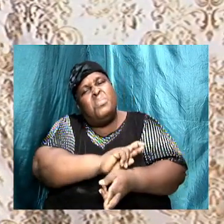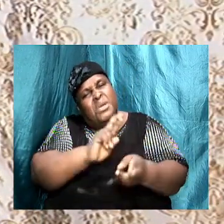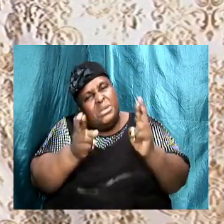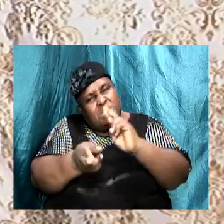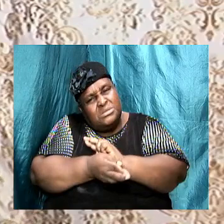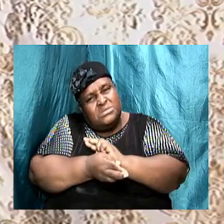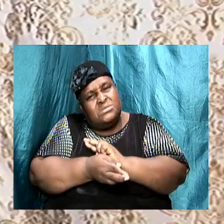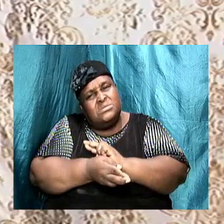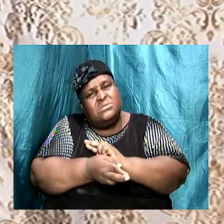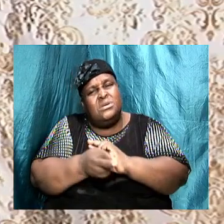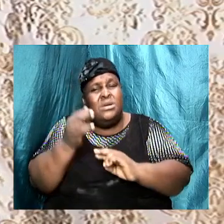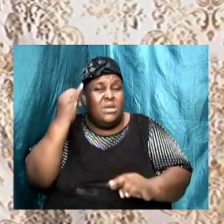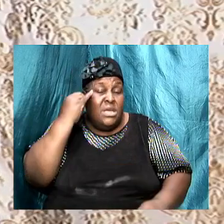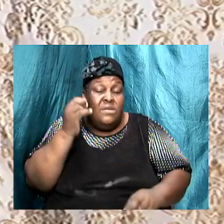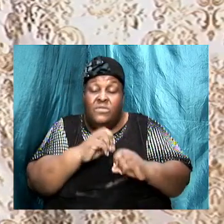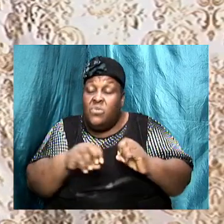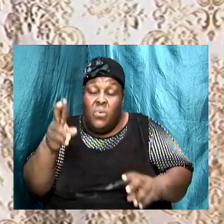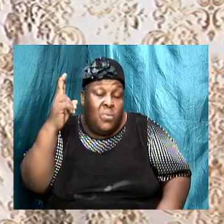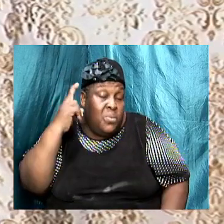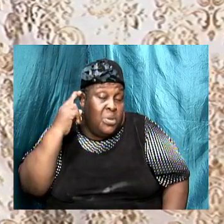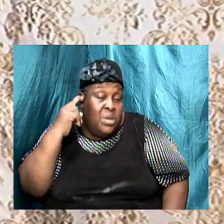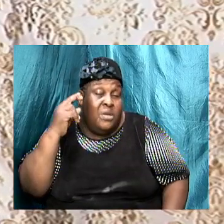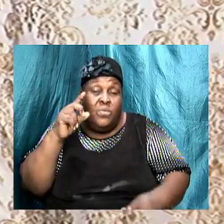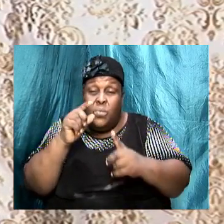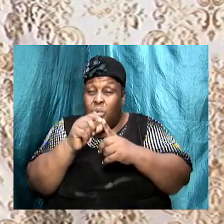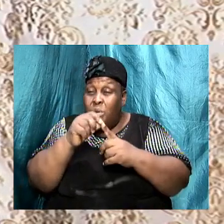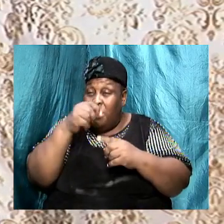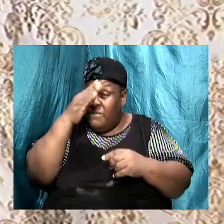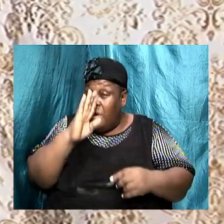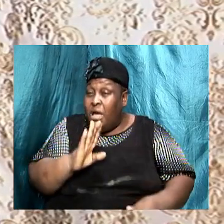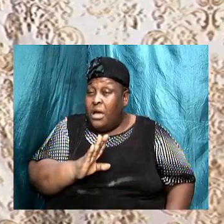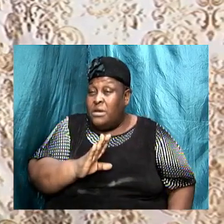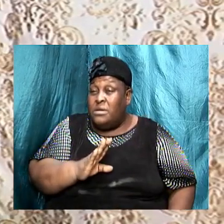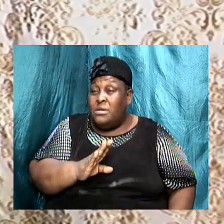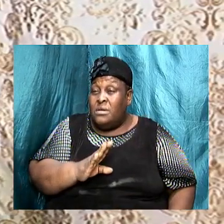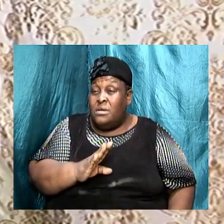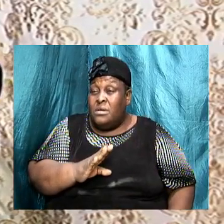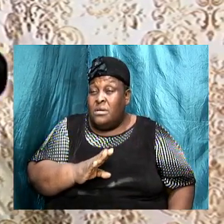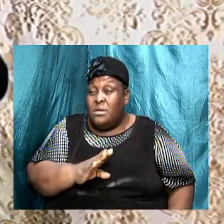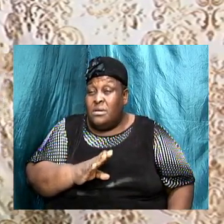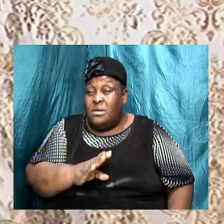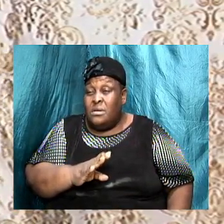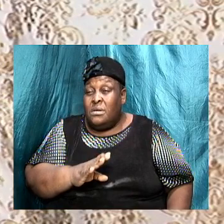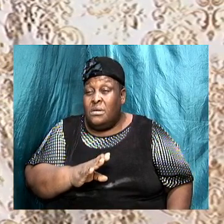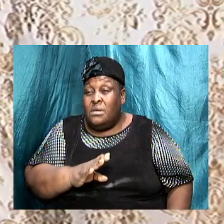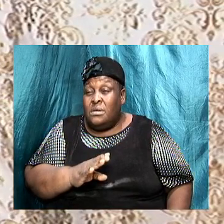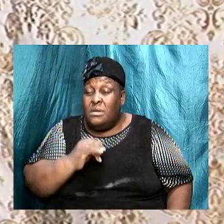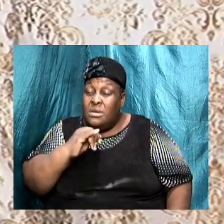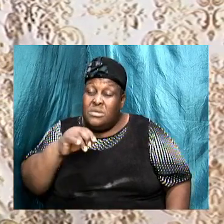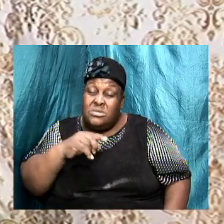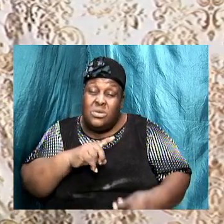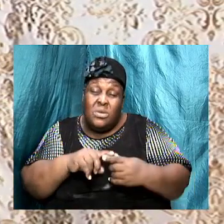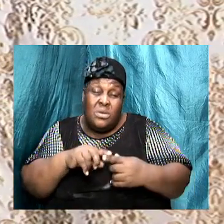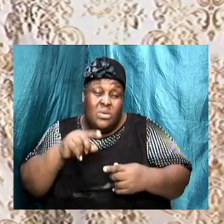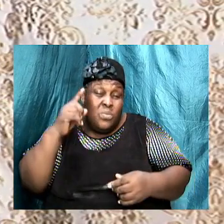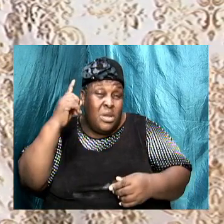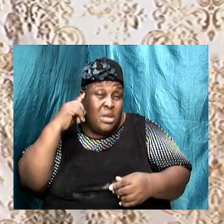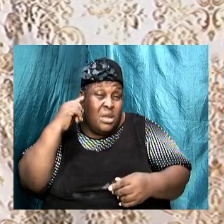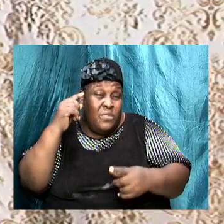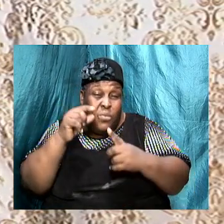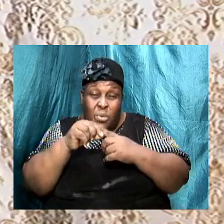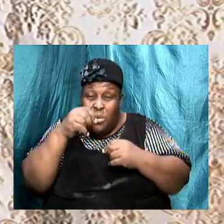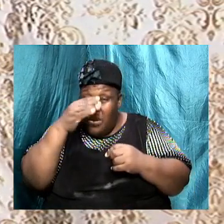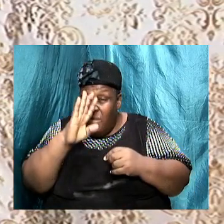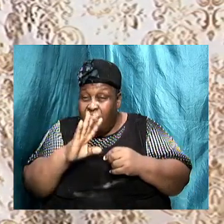repent? If they don't hear the word, is when they hear the word, now they start believe in God, and when they now exercise